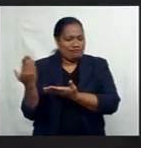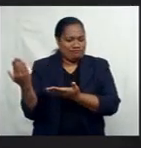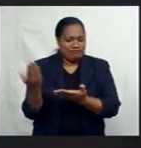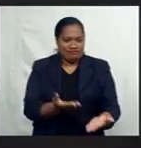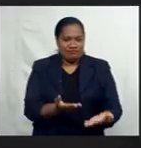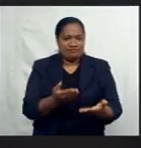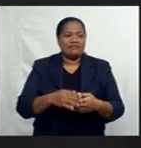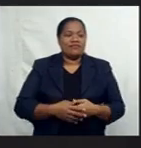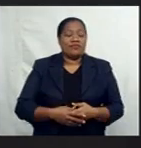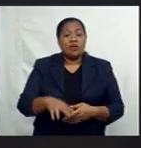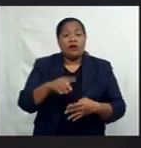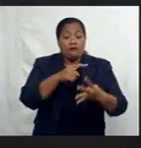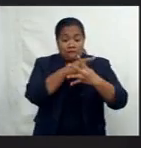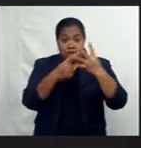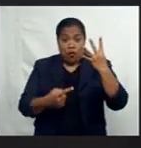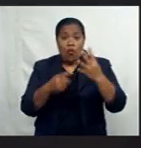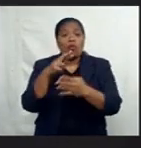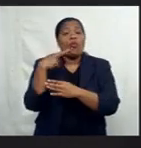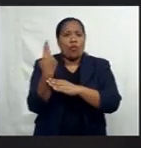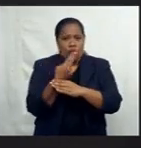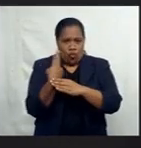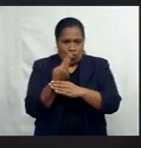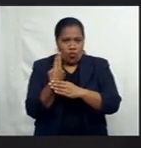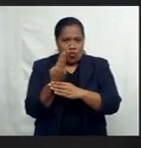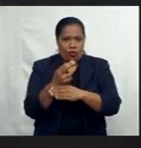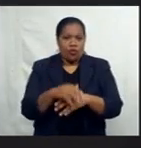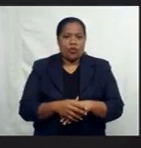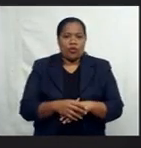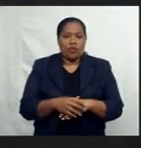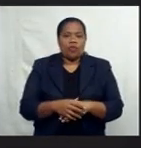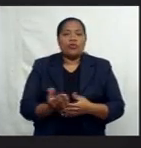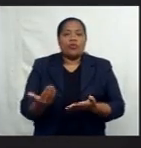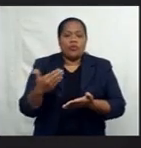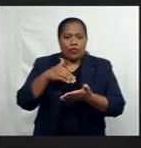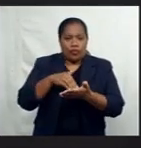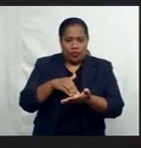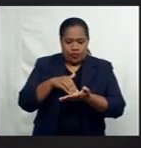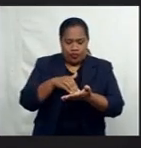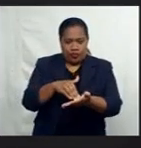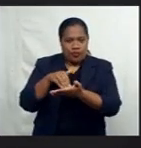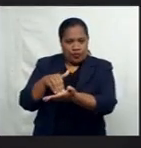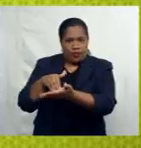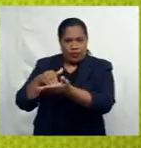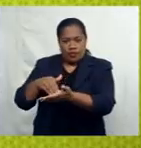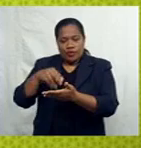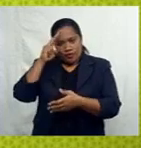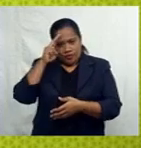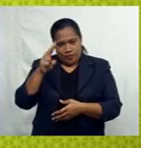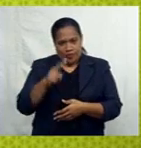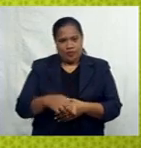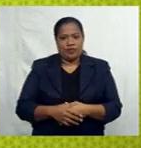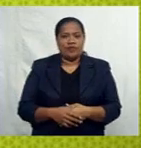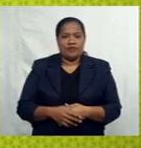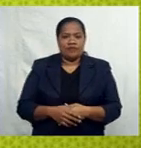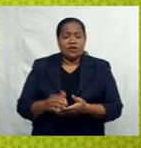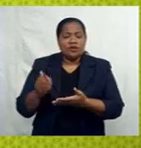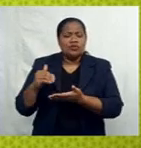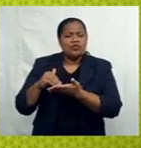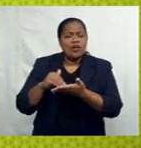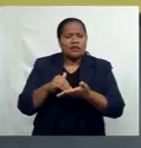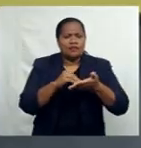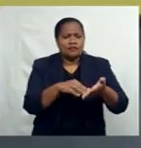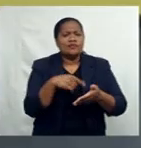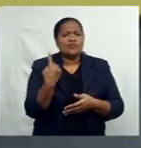ambulances will add to the national capability in this battle to save lives in this